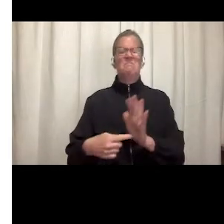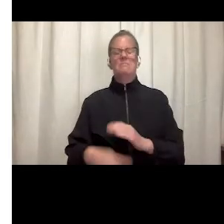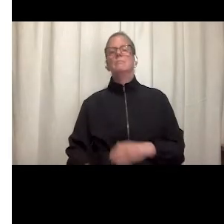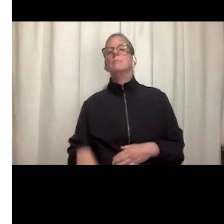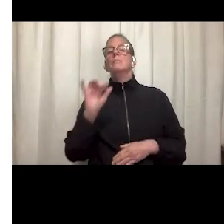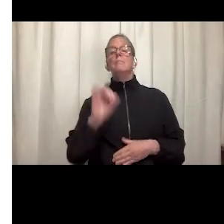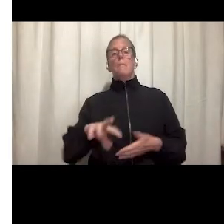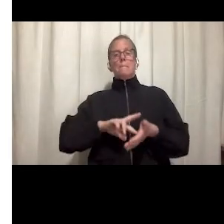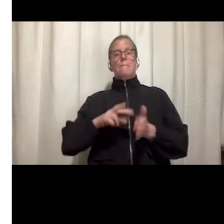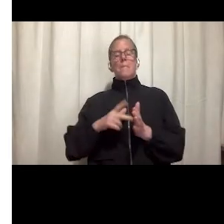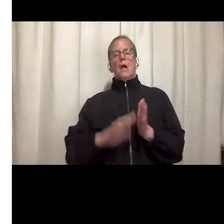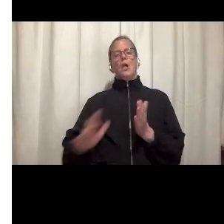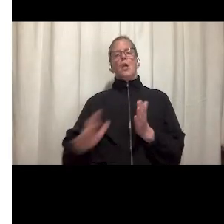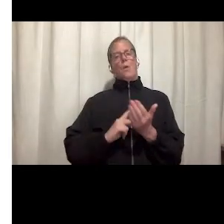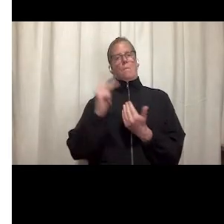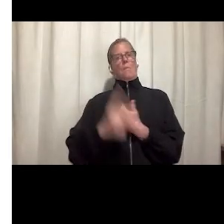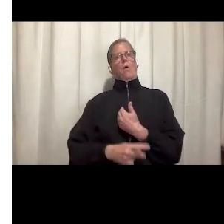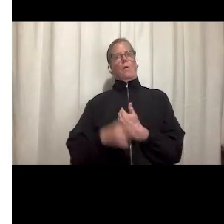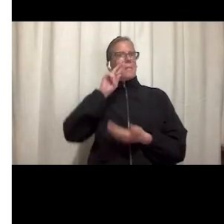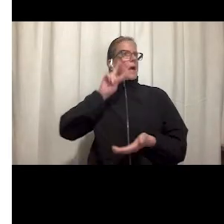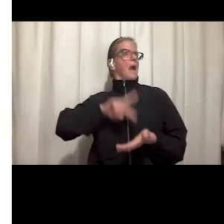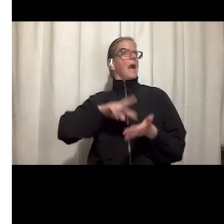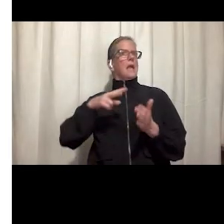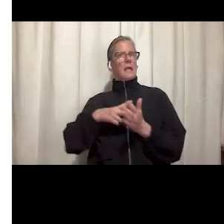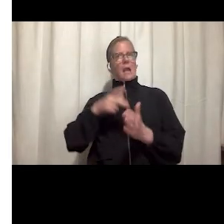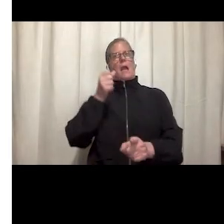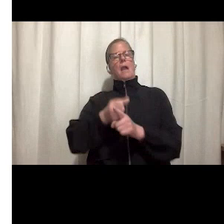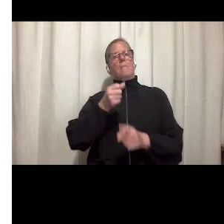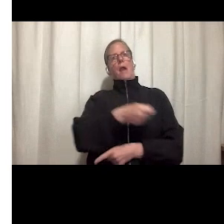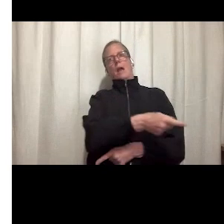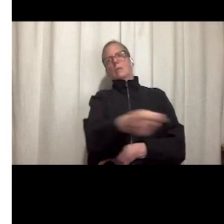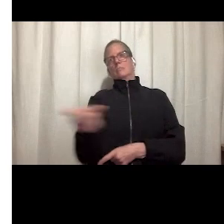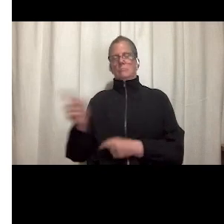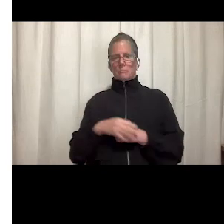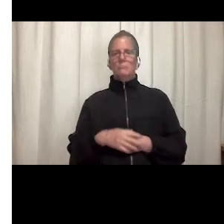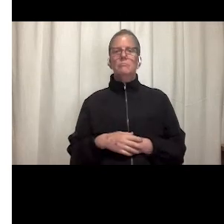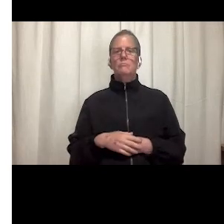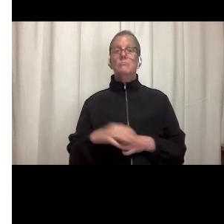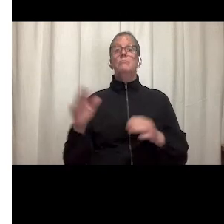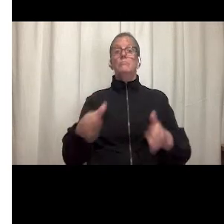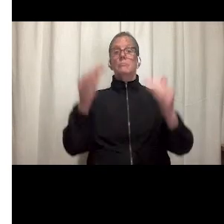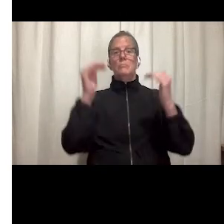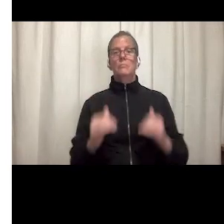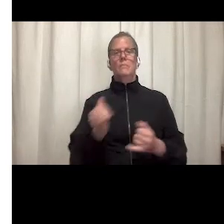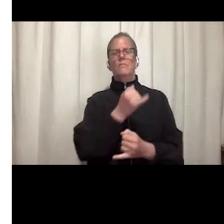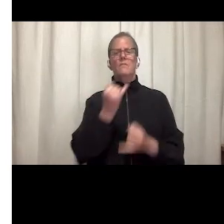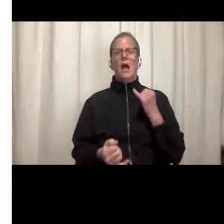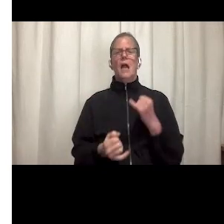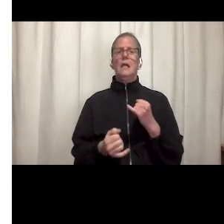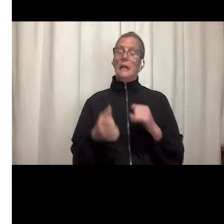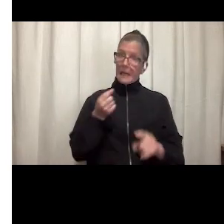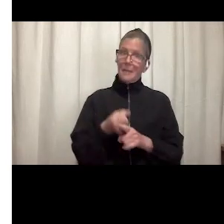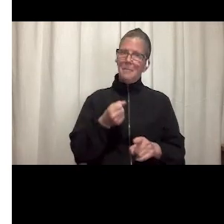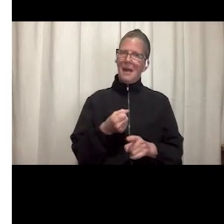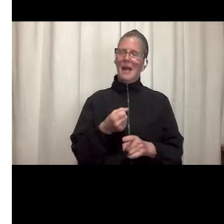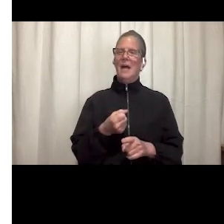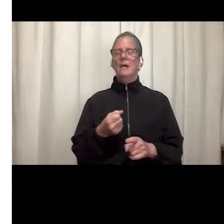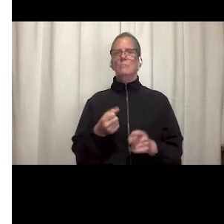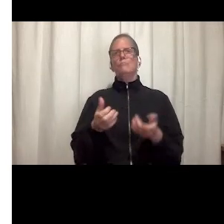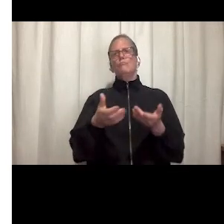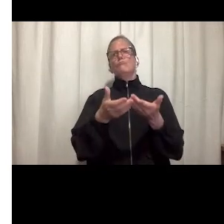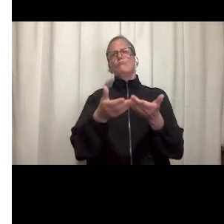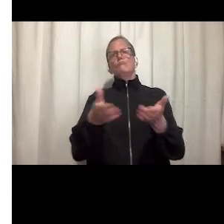is having its intended effect. Finally, we get to impact, the broader, long term changes